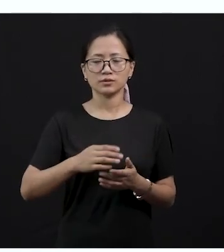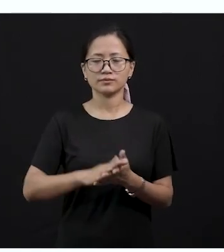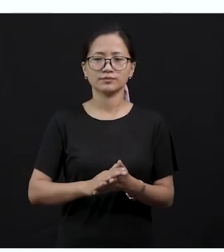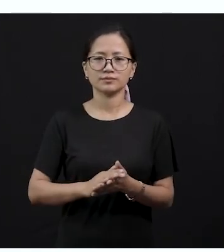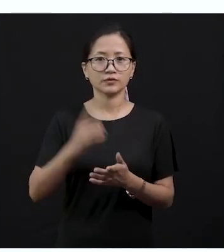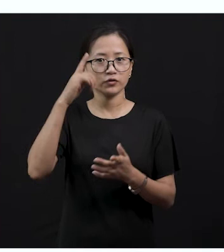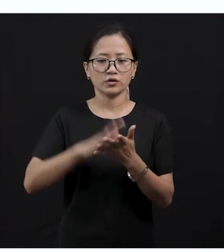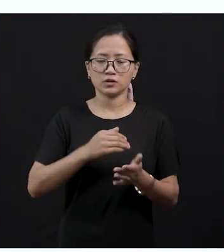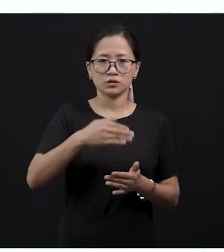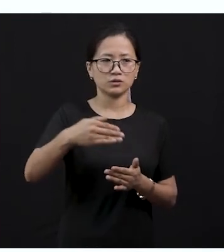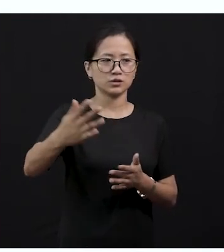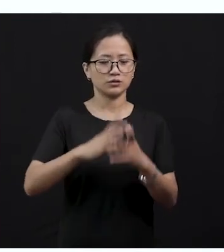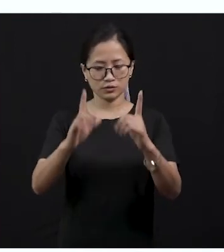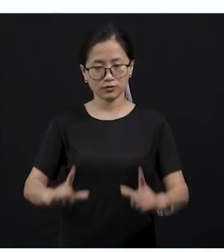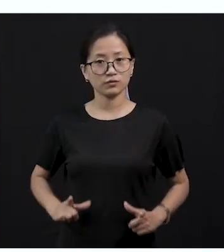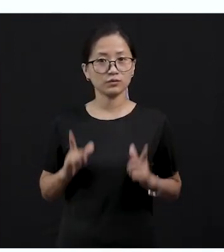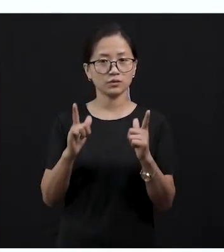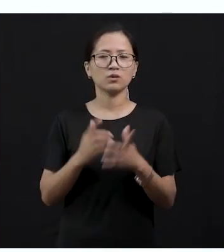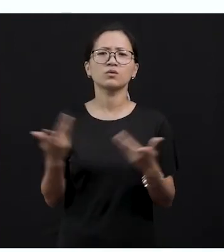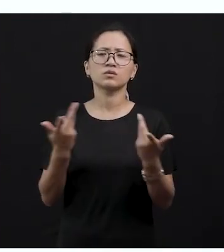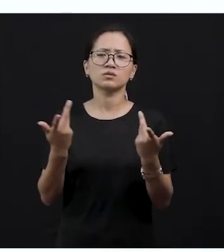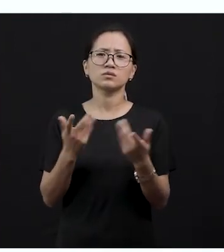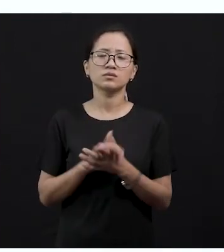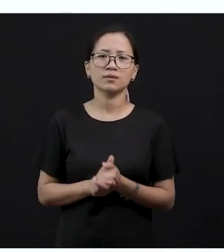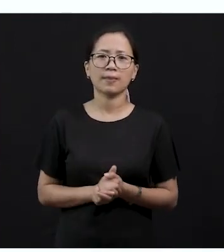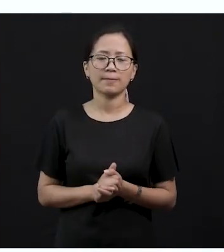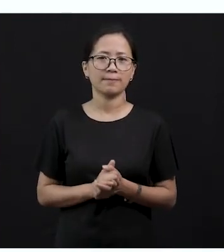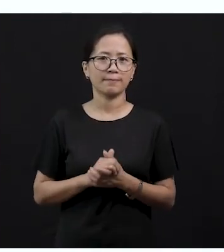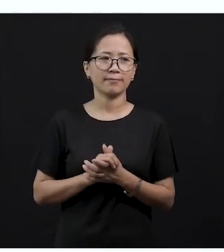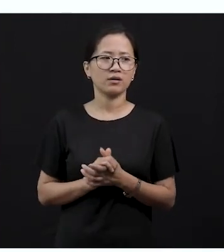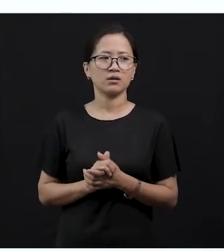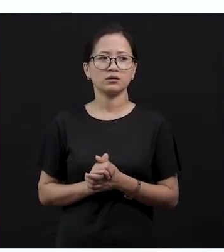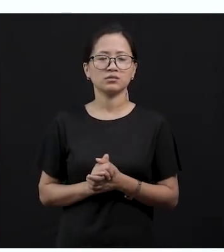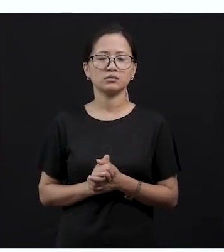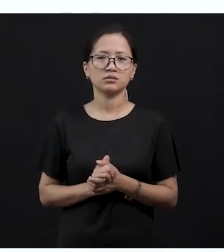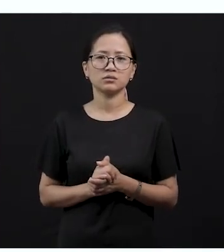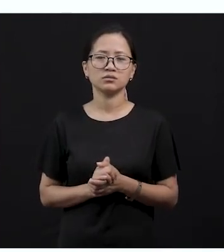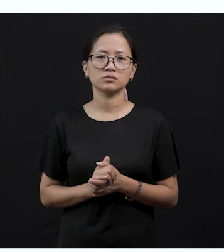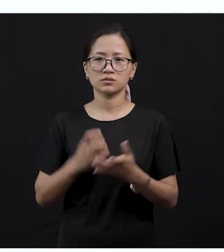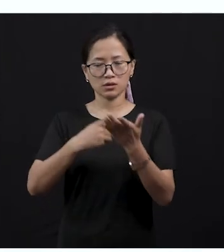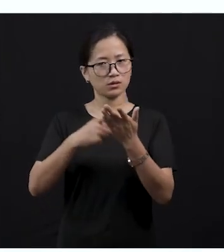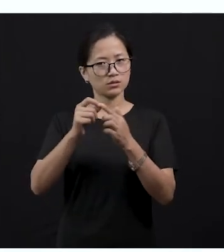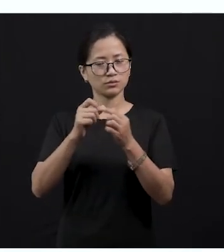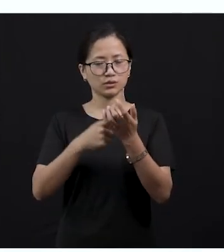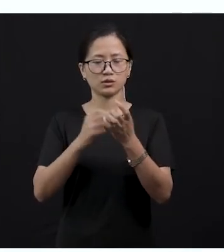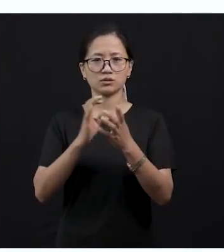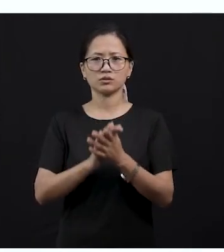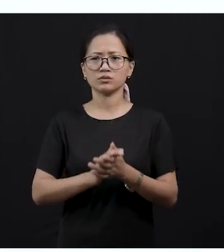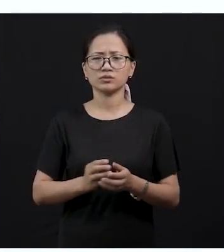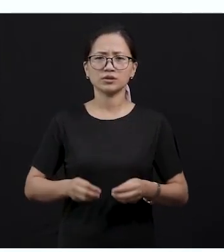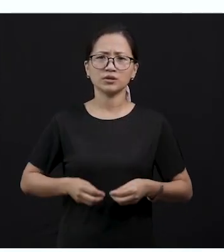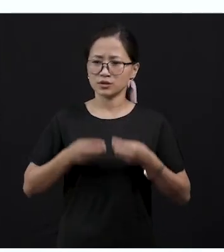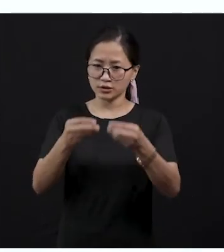life. What is reproduction? Do organisms reproduce? Reproduction means